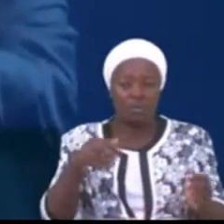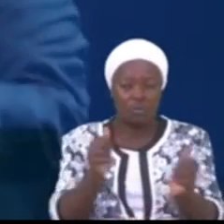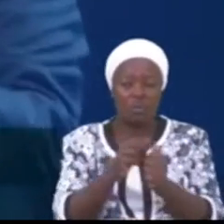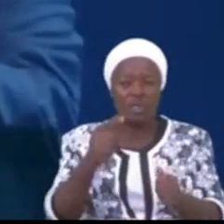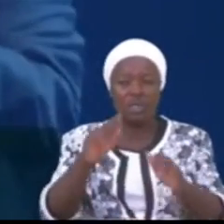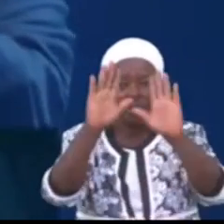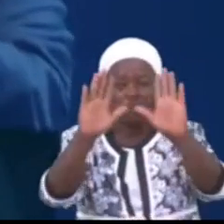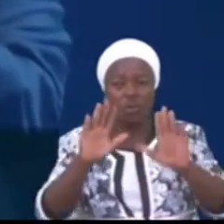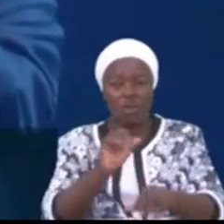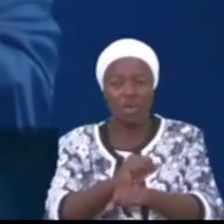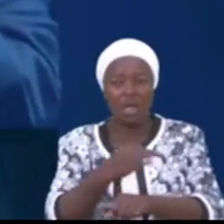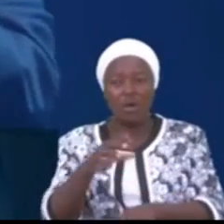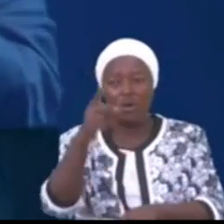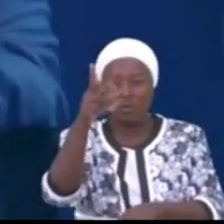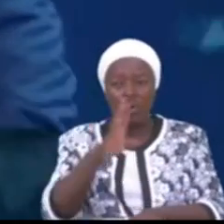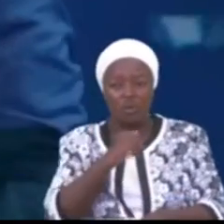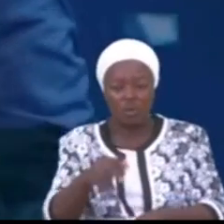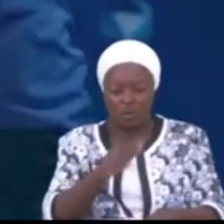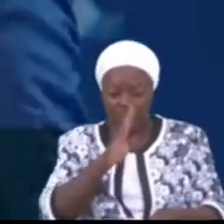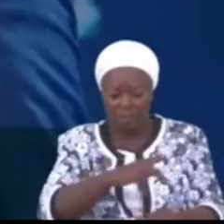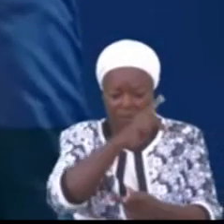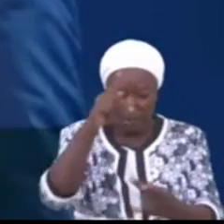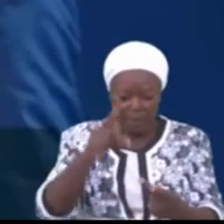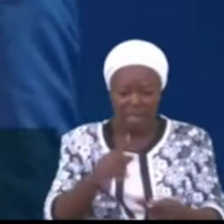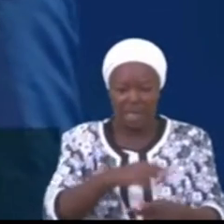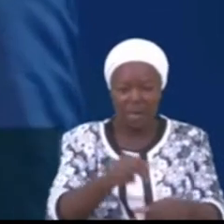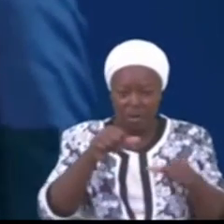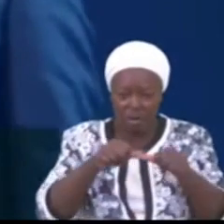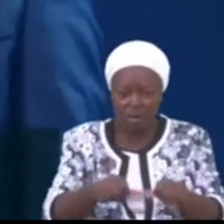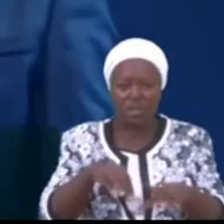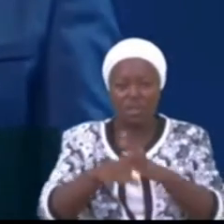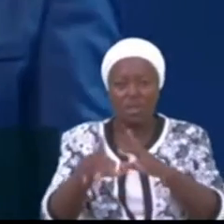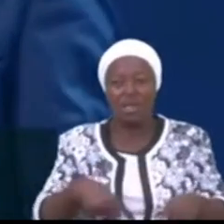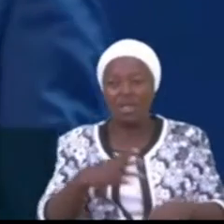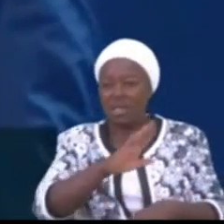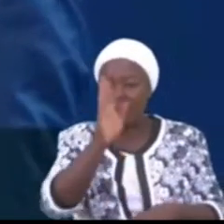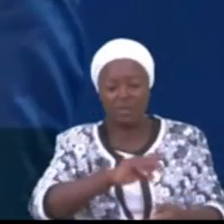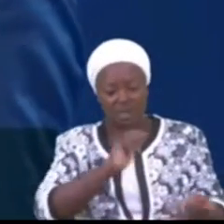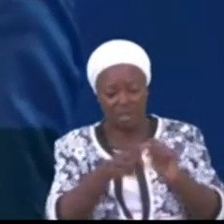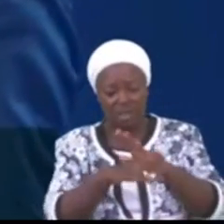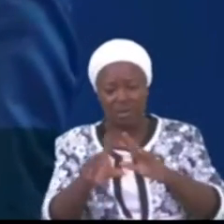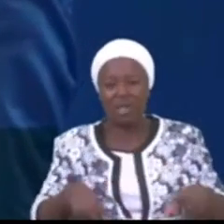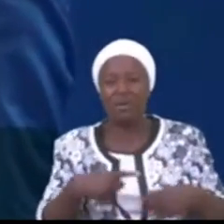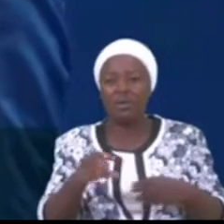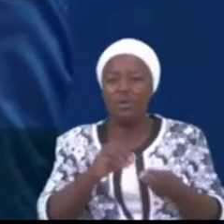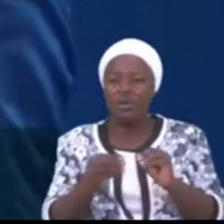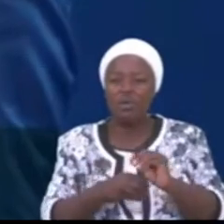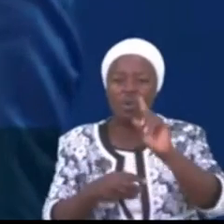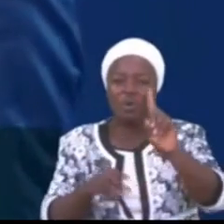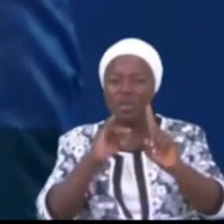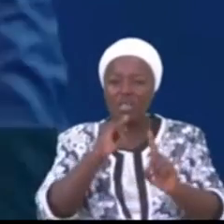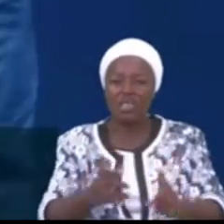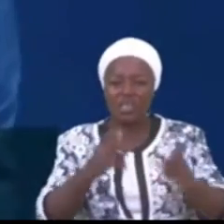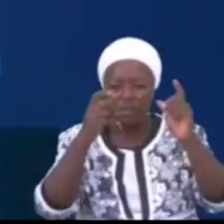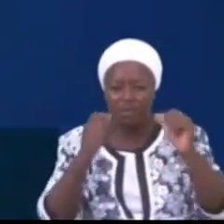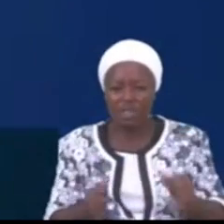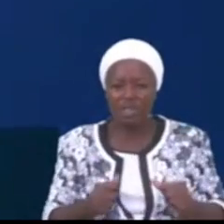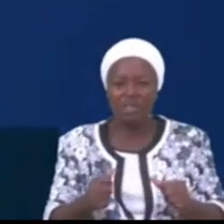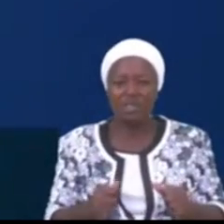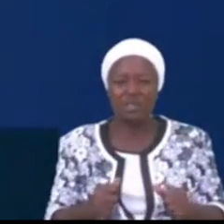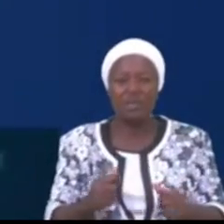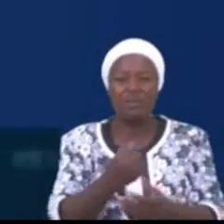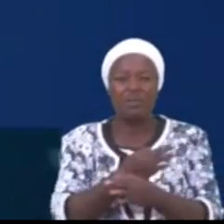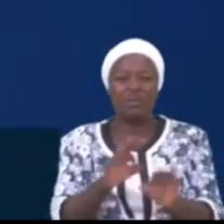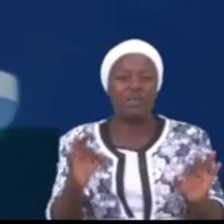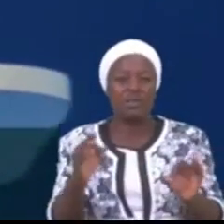be permanent and irreversible in your life. Number one is immediate emancipation. Look